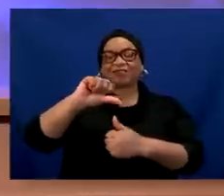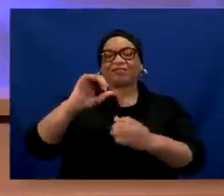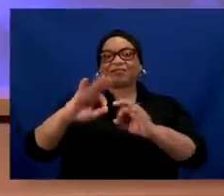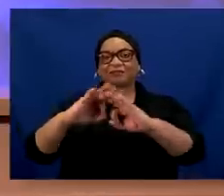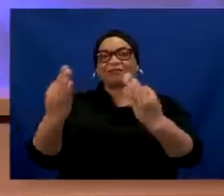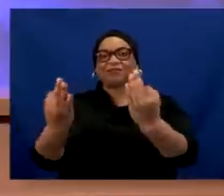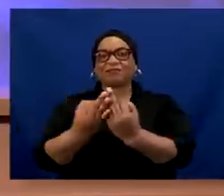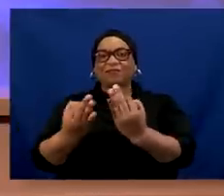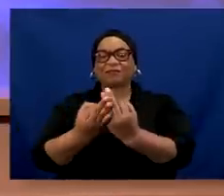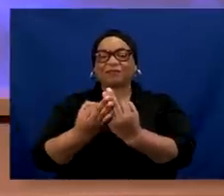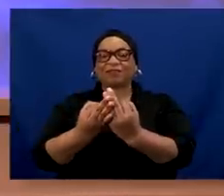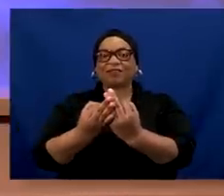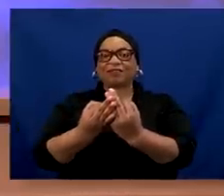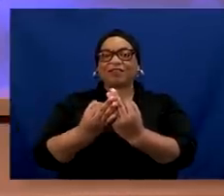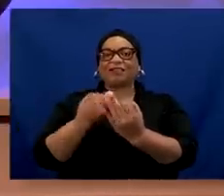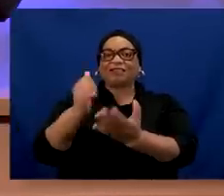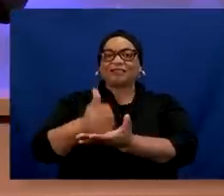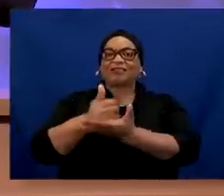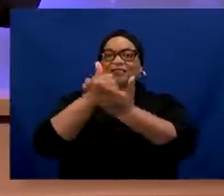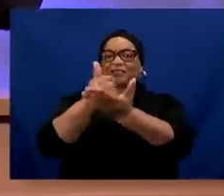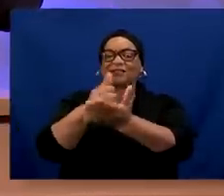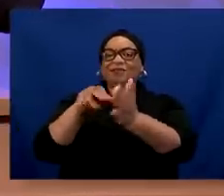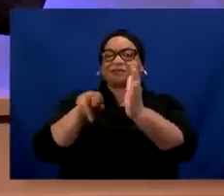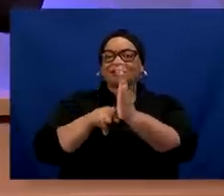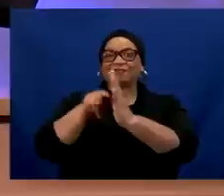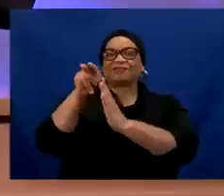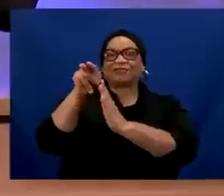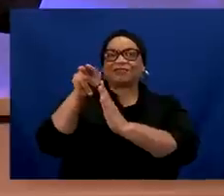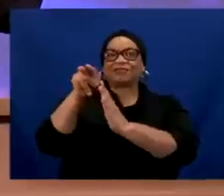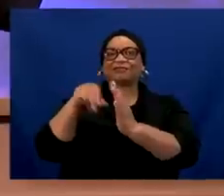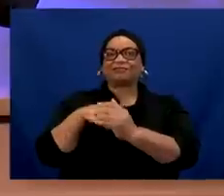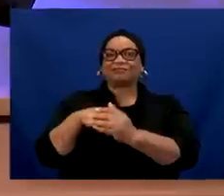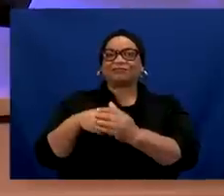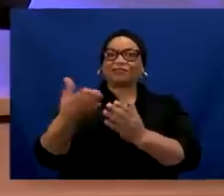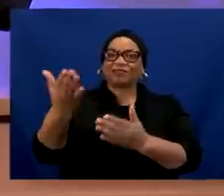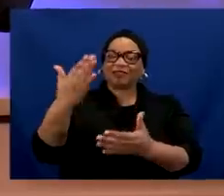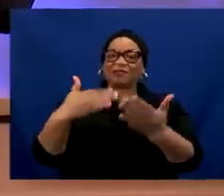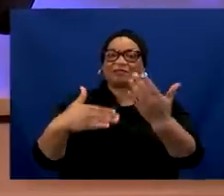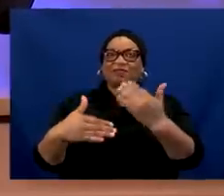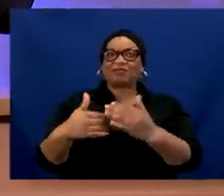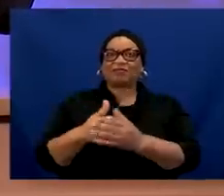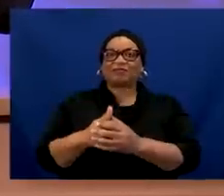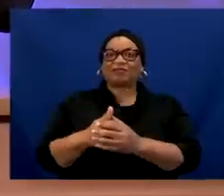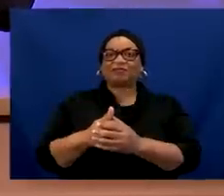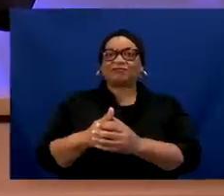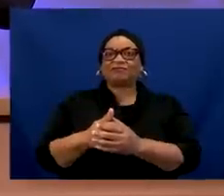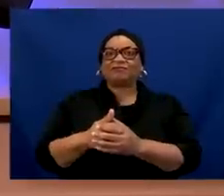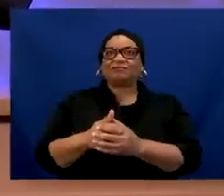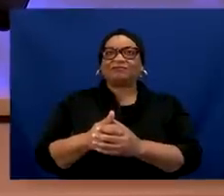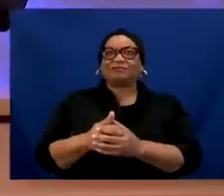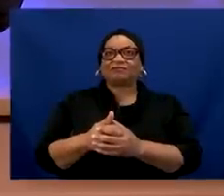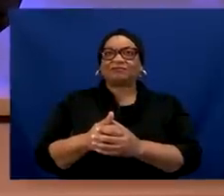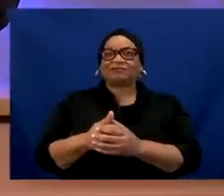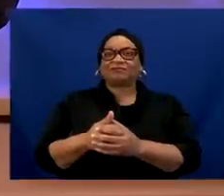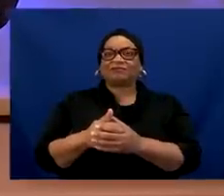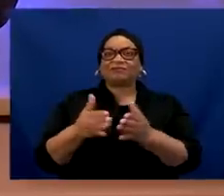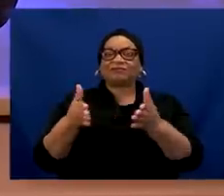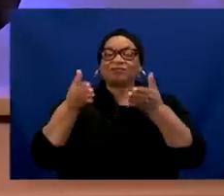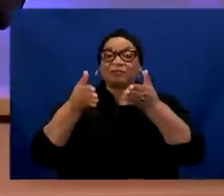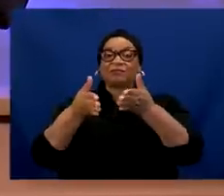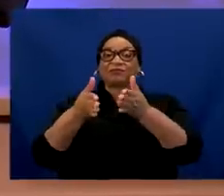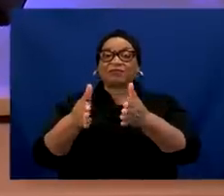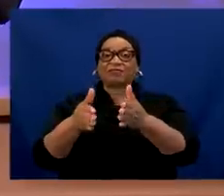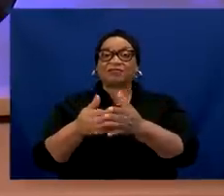and mature and become everything that God wants me to become. I see you moving back there. Come on this way. Come to the center aisle, please. Come to the center aisle.